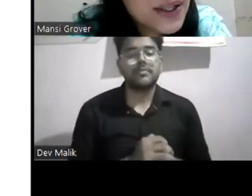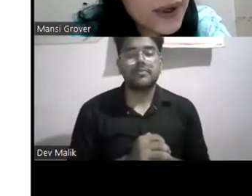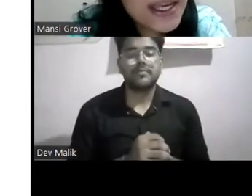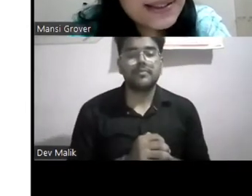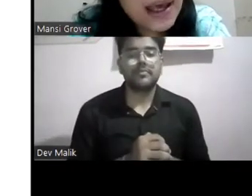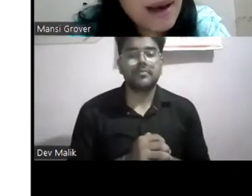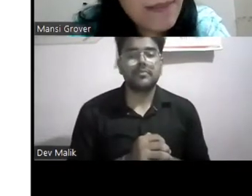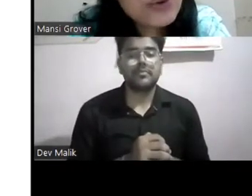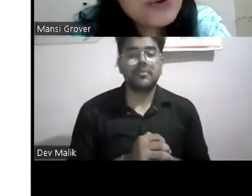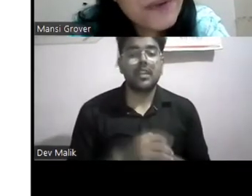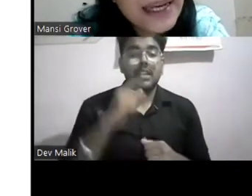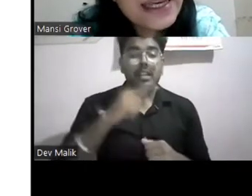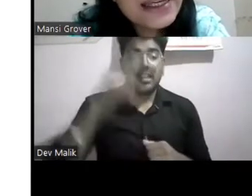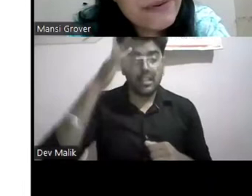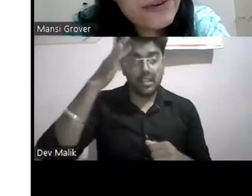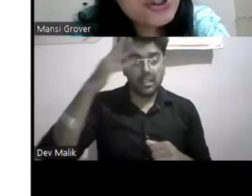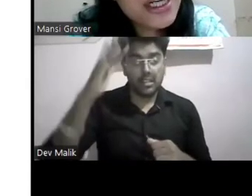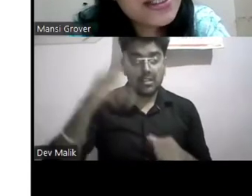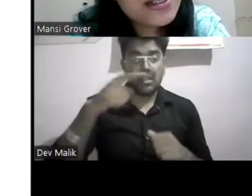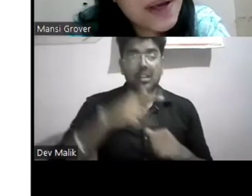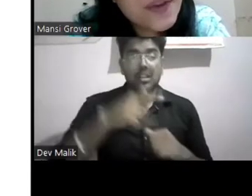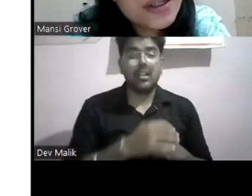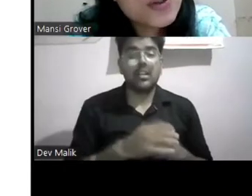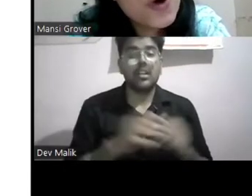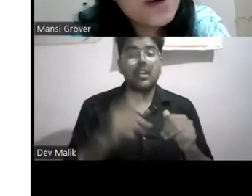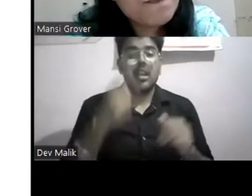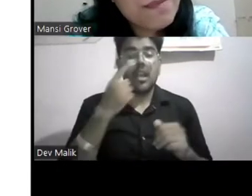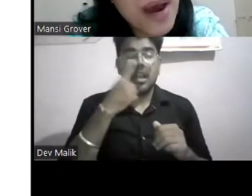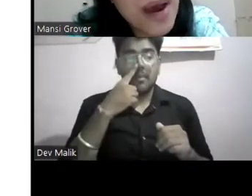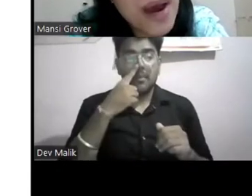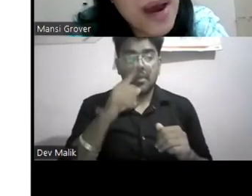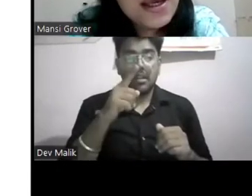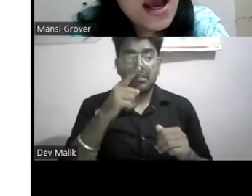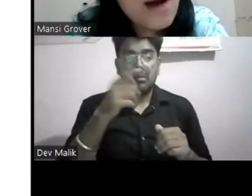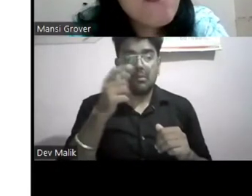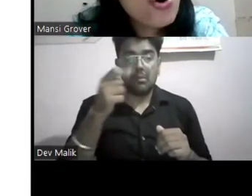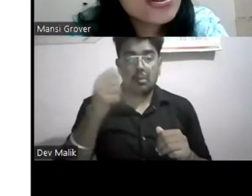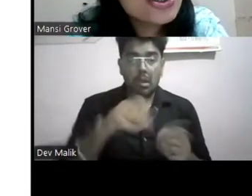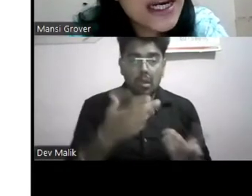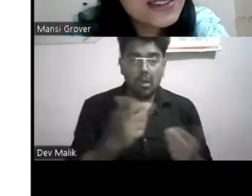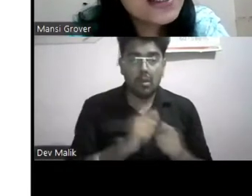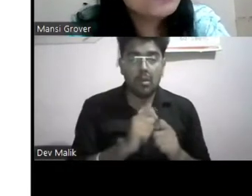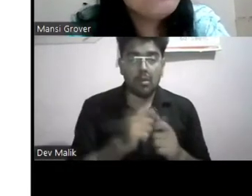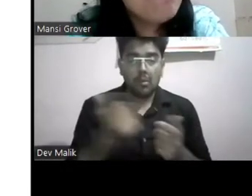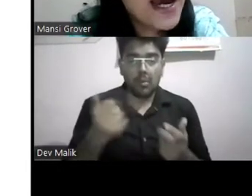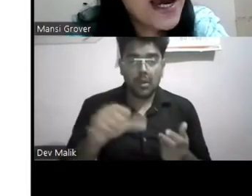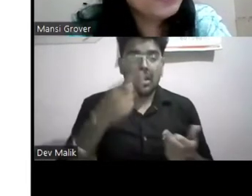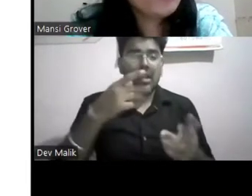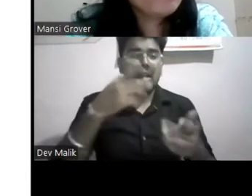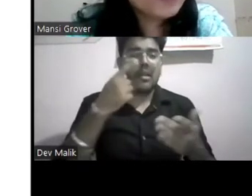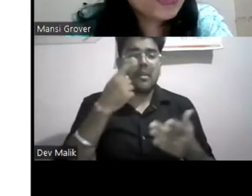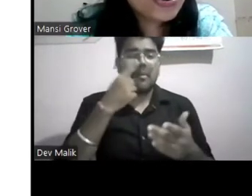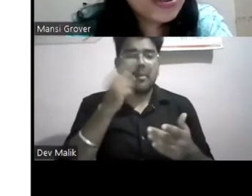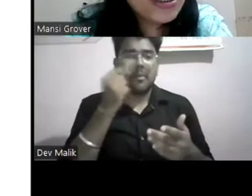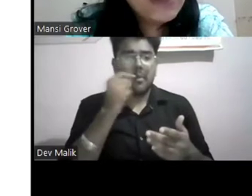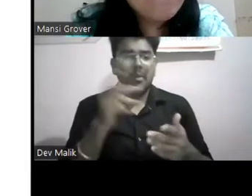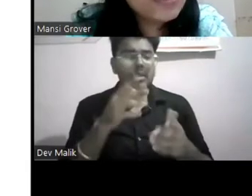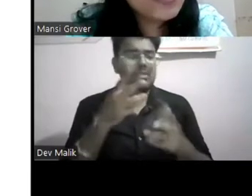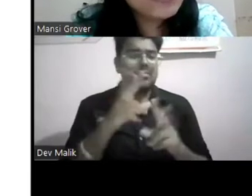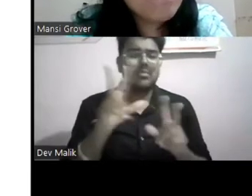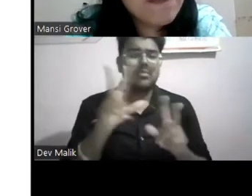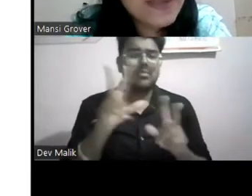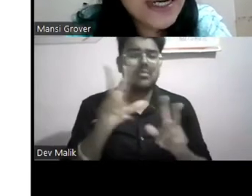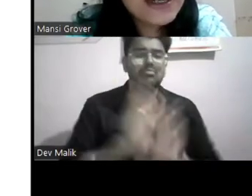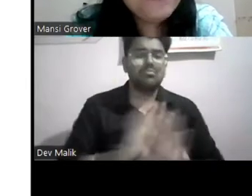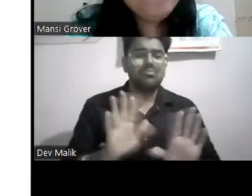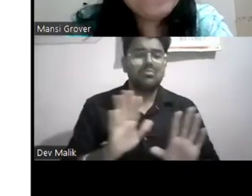These theories about failing refrigerator mothers were premised upon a gendered binary opposition